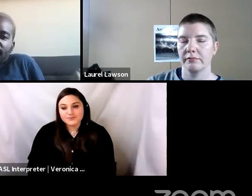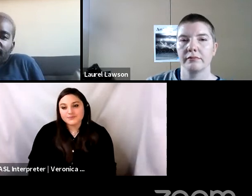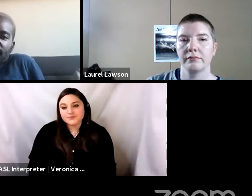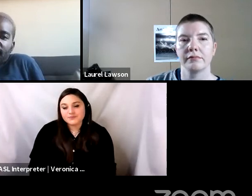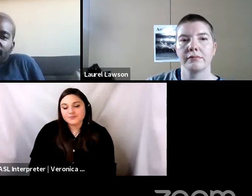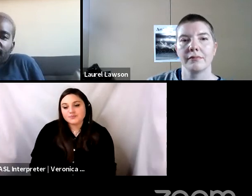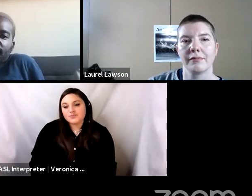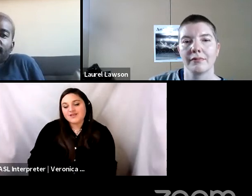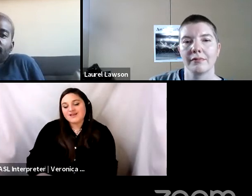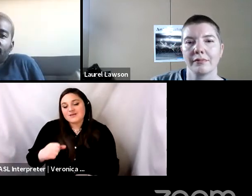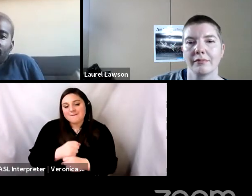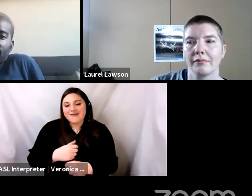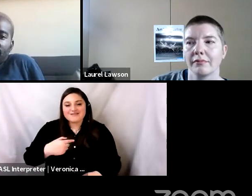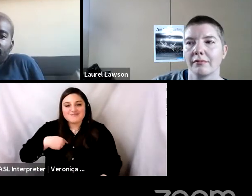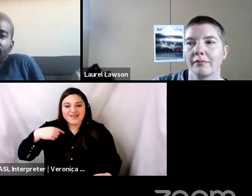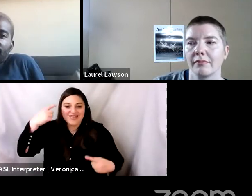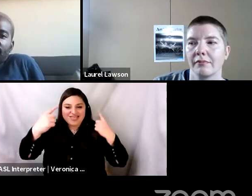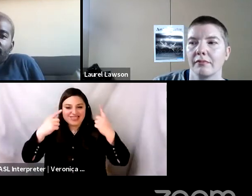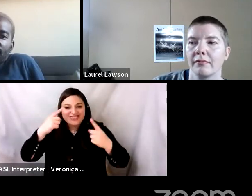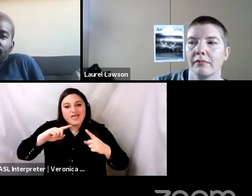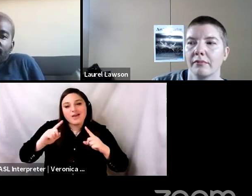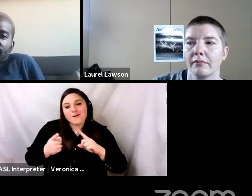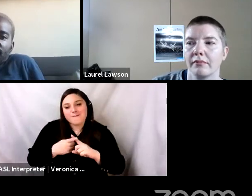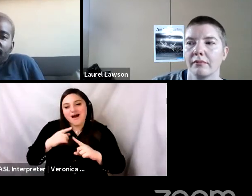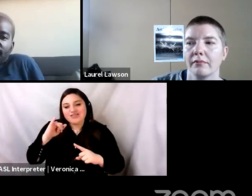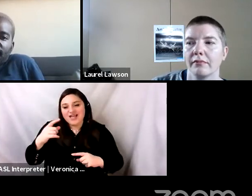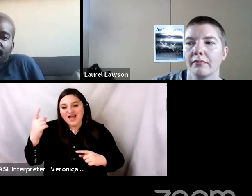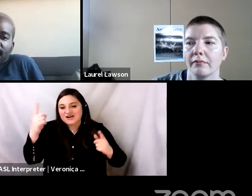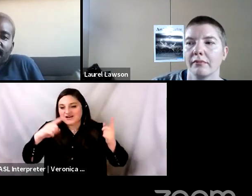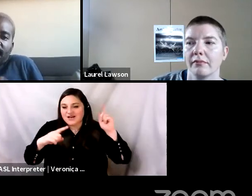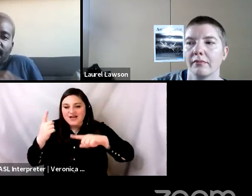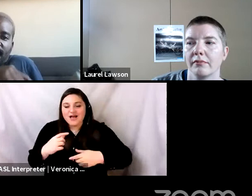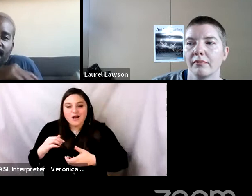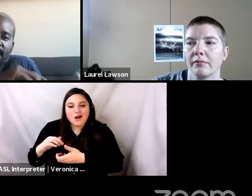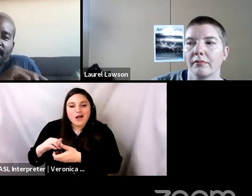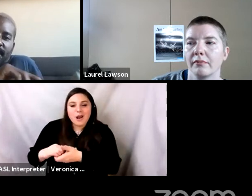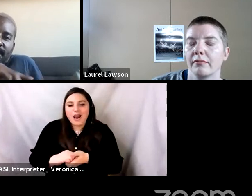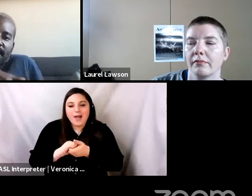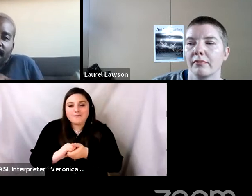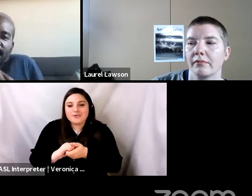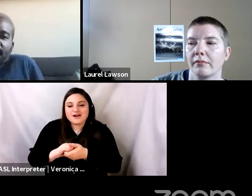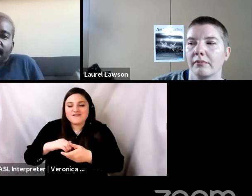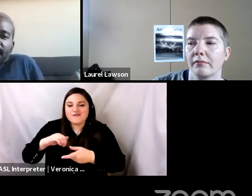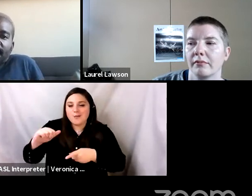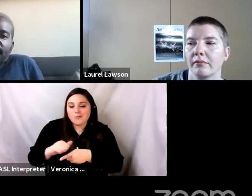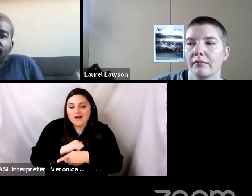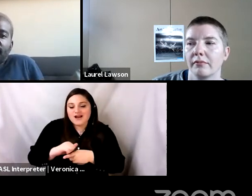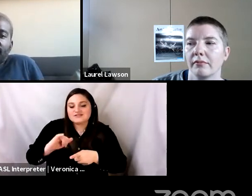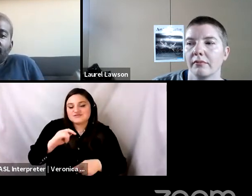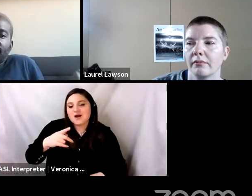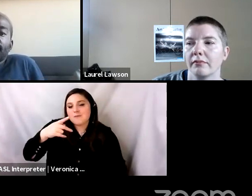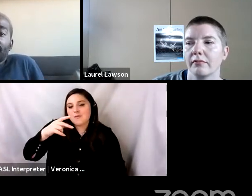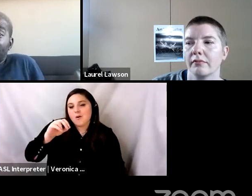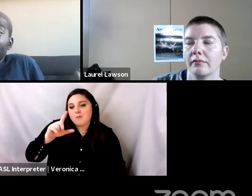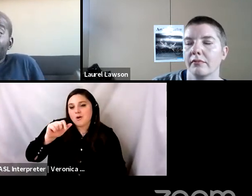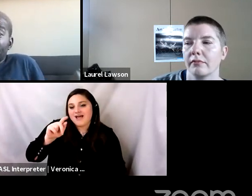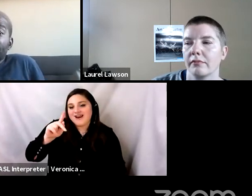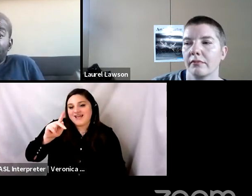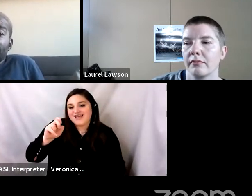Helena KK Brown and I did a soft run of called